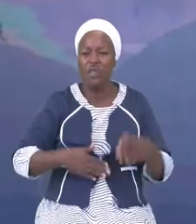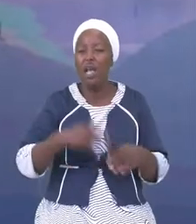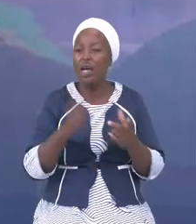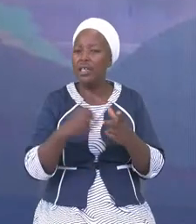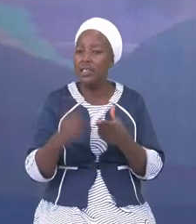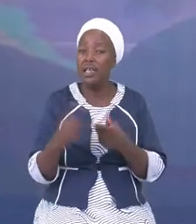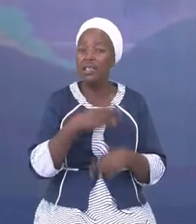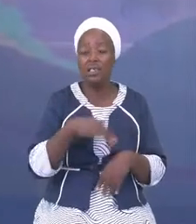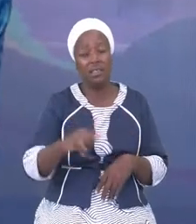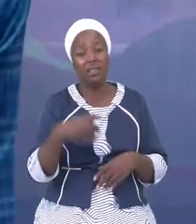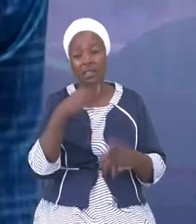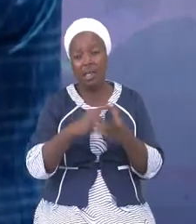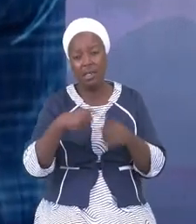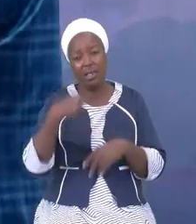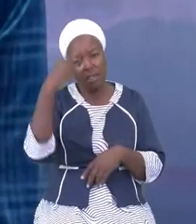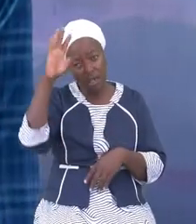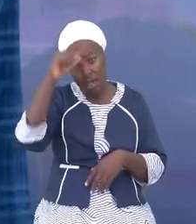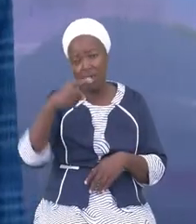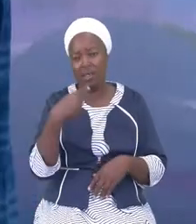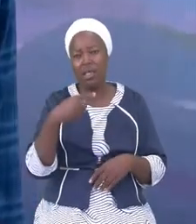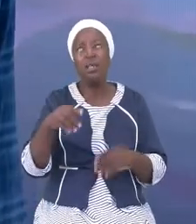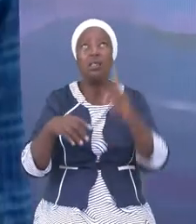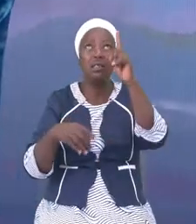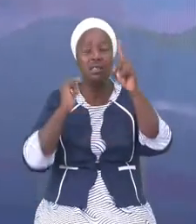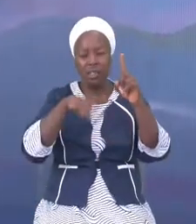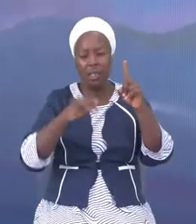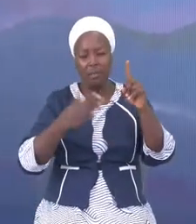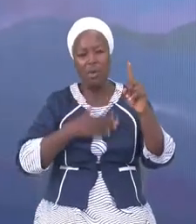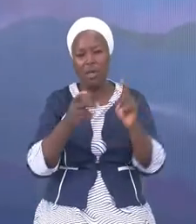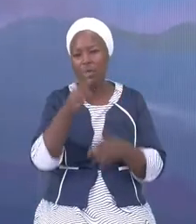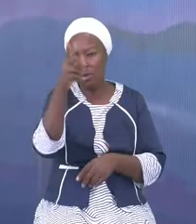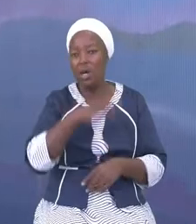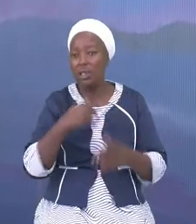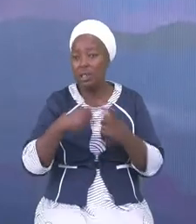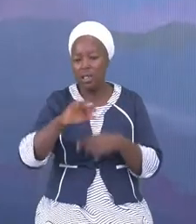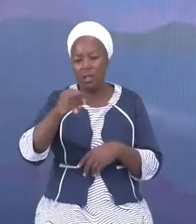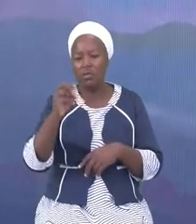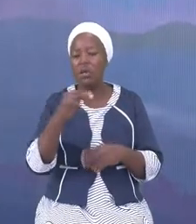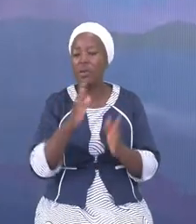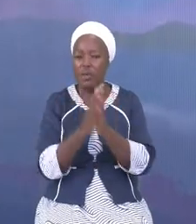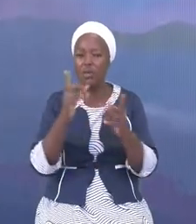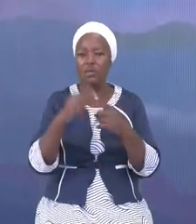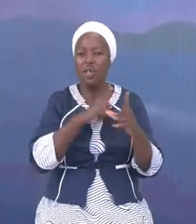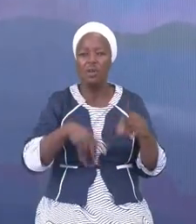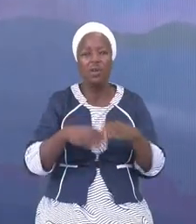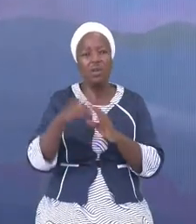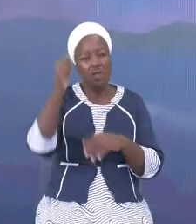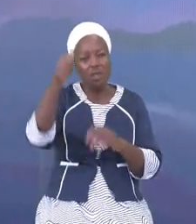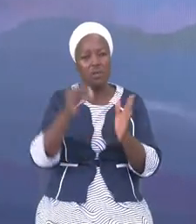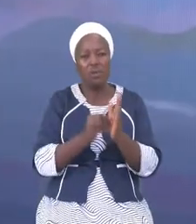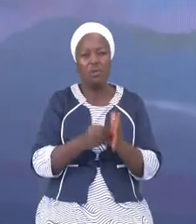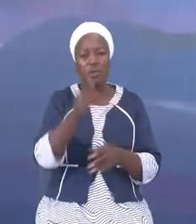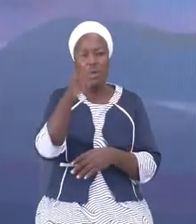he's still my God. And Jonah prayed unto the Lord, his God, out of the fish's belly. And